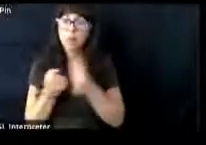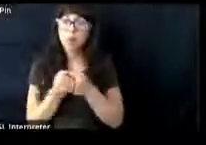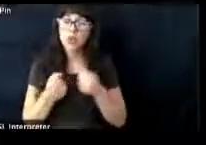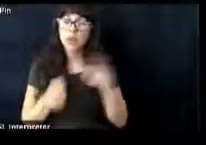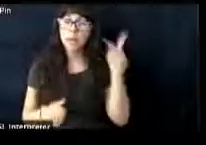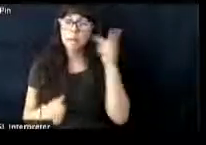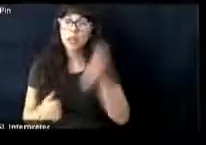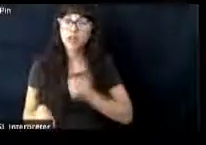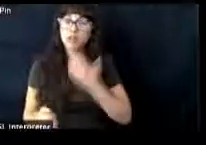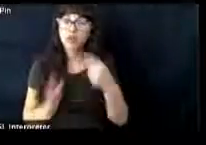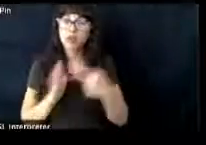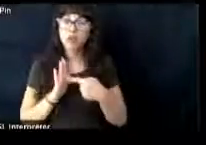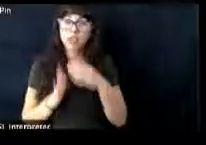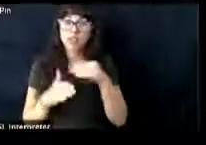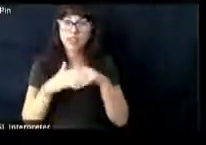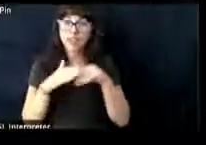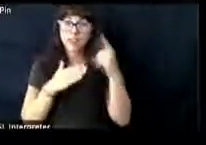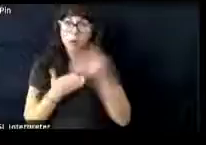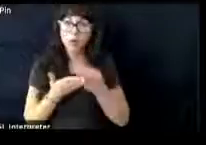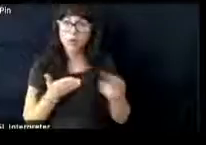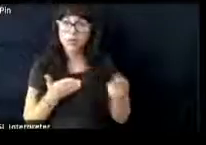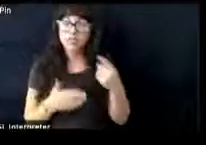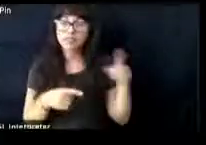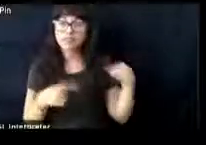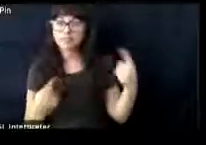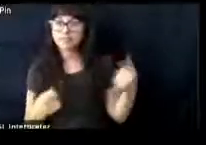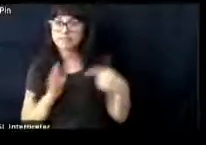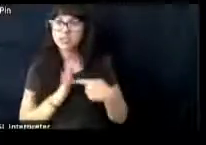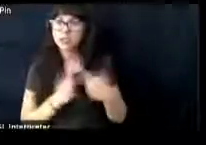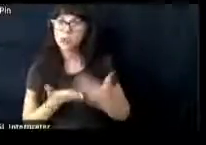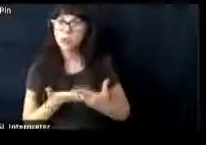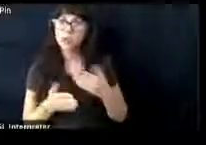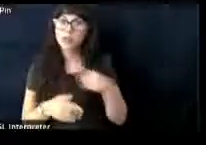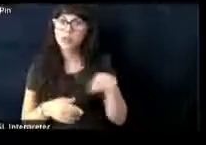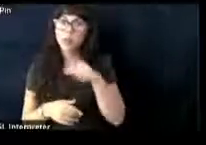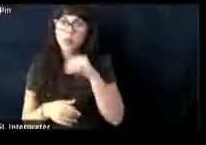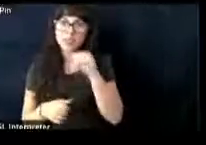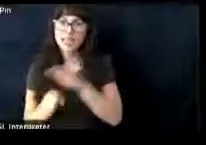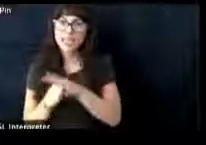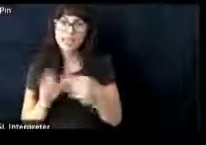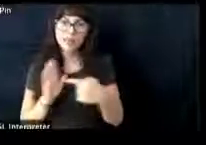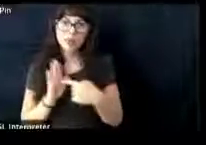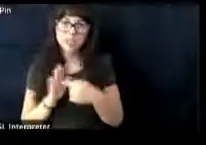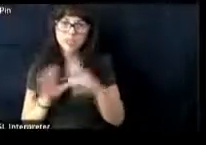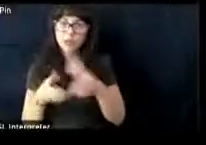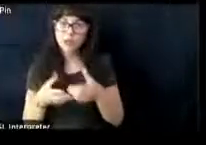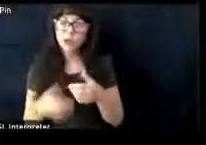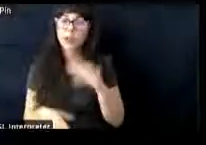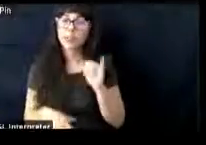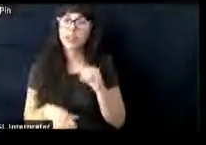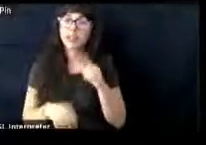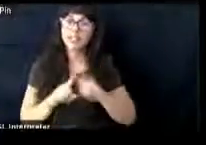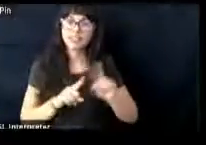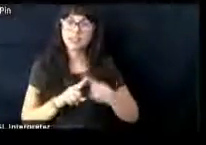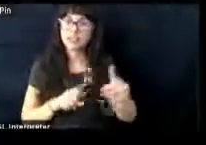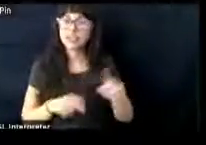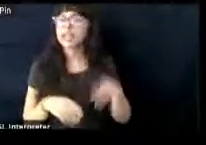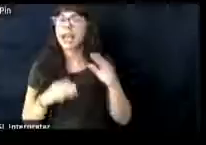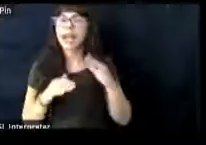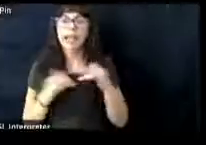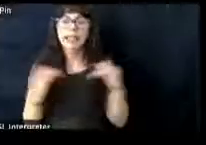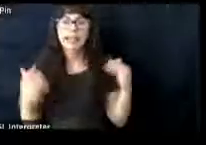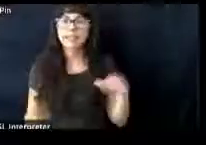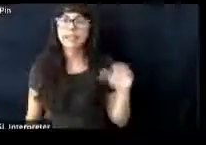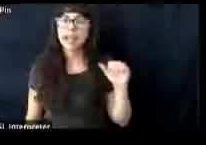and access to resources of historically underrepresented groups. These groups include different faiths and ethnicities ranging from